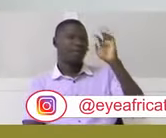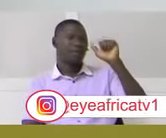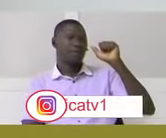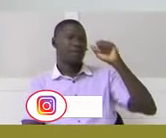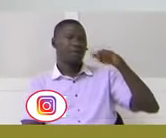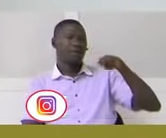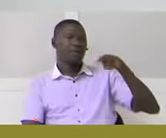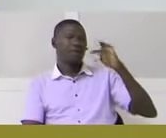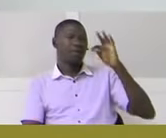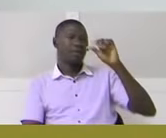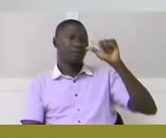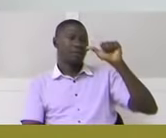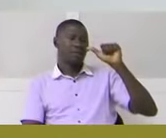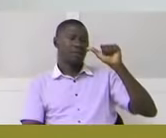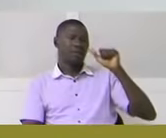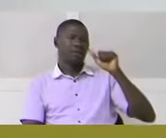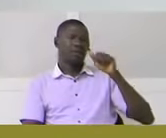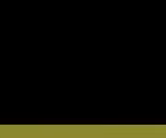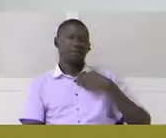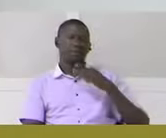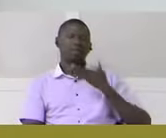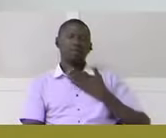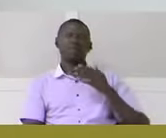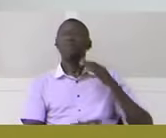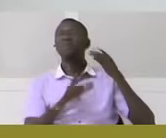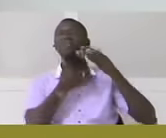she got a neck.